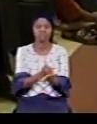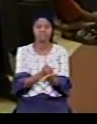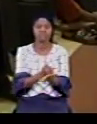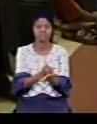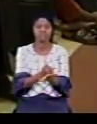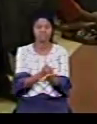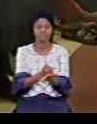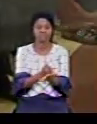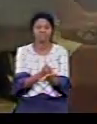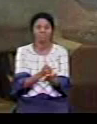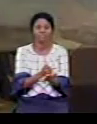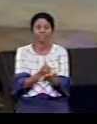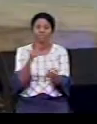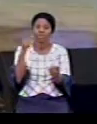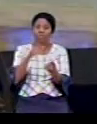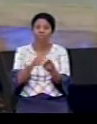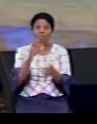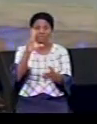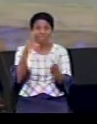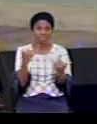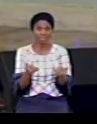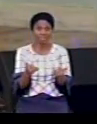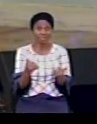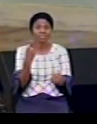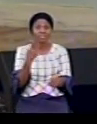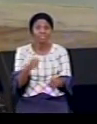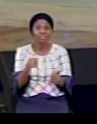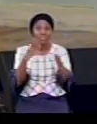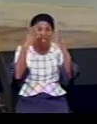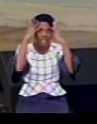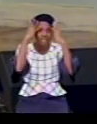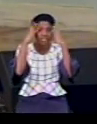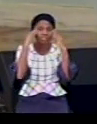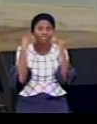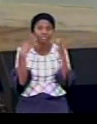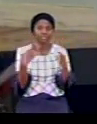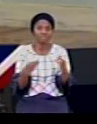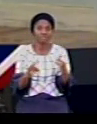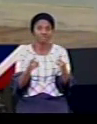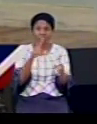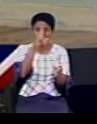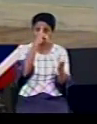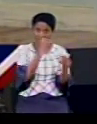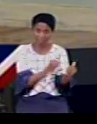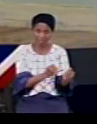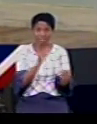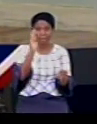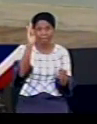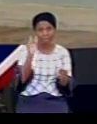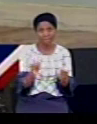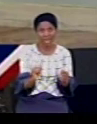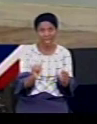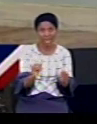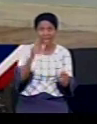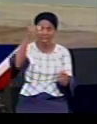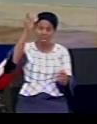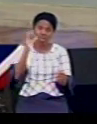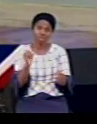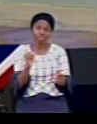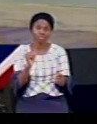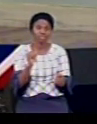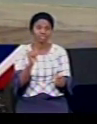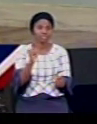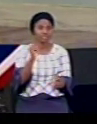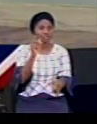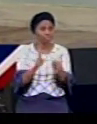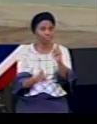three now, the experience of faith by God's people. The experience